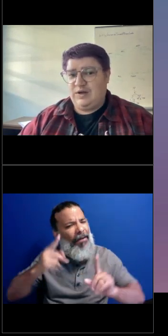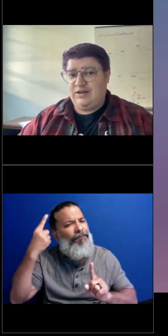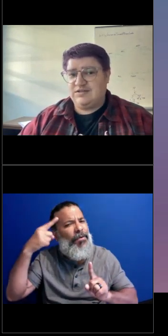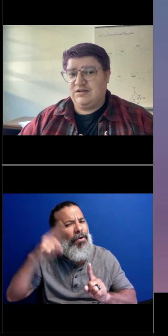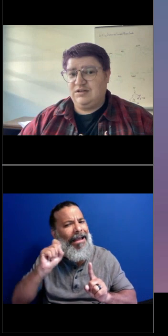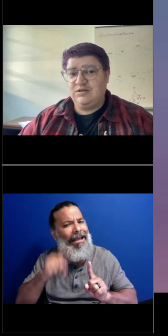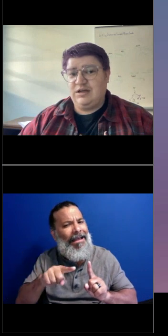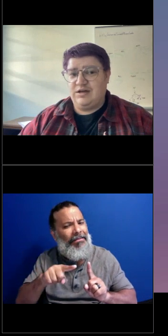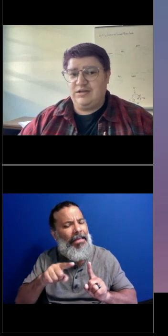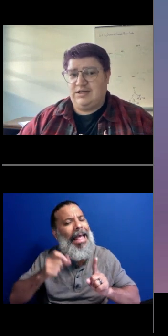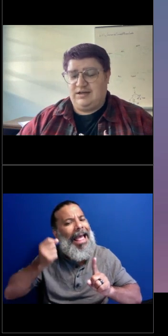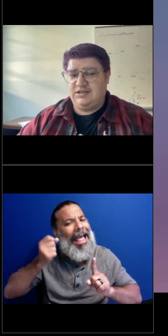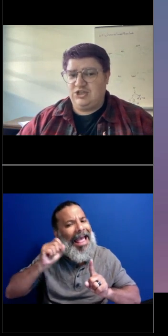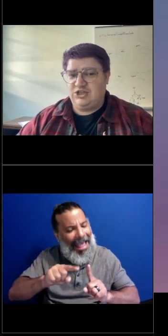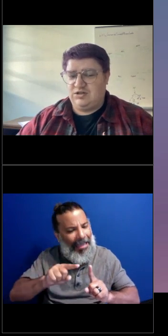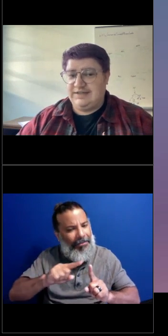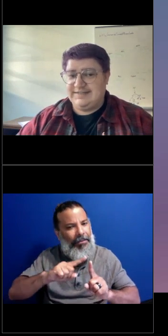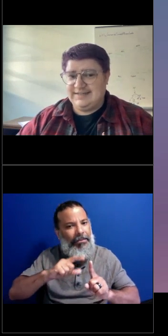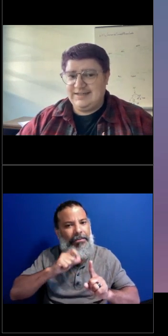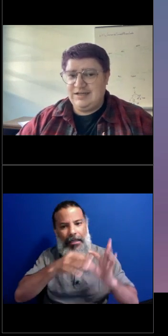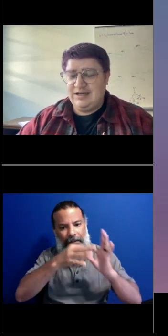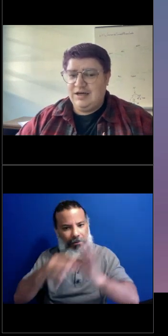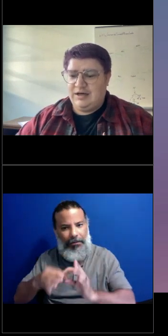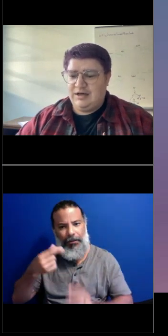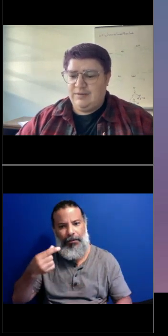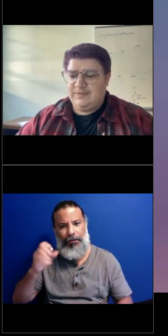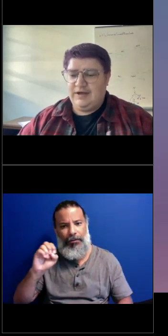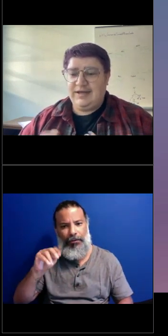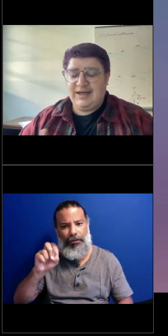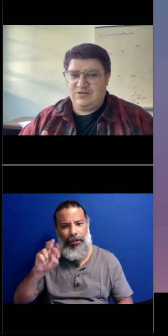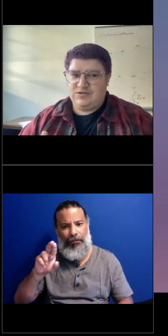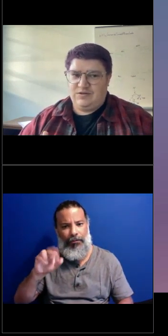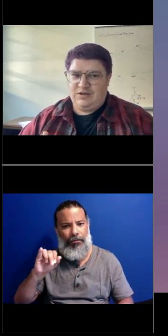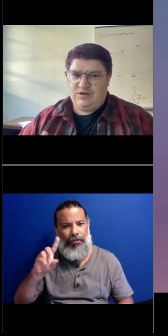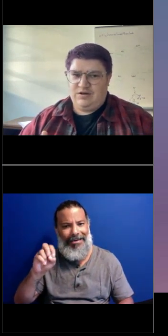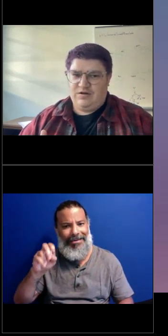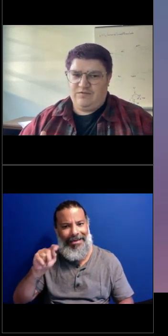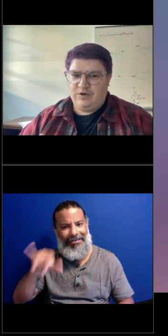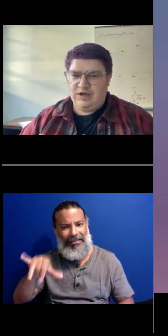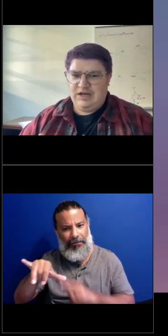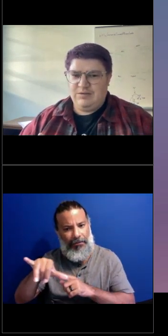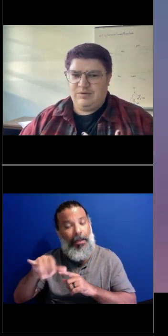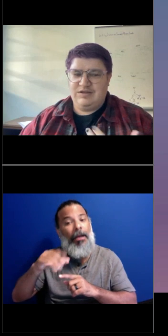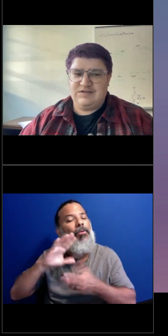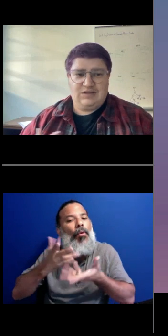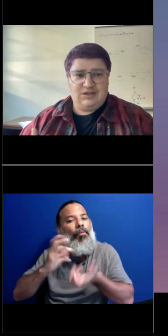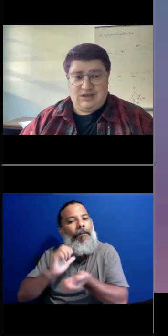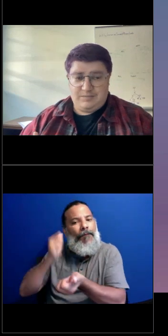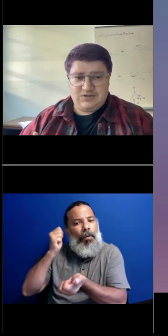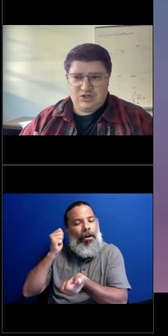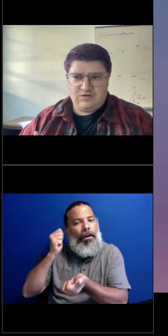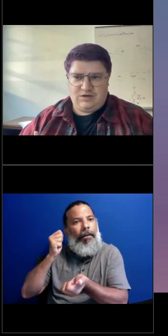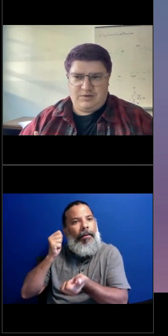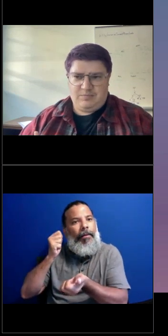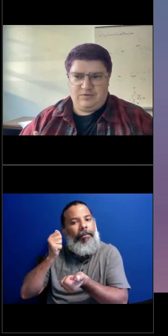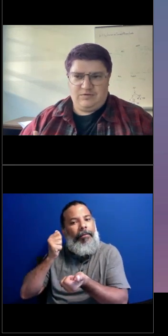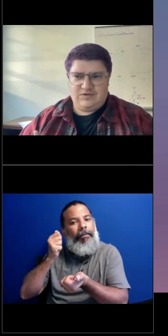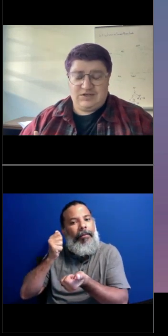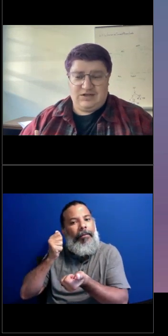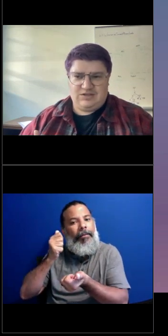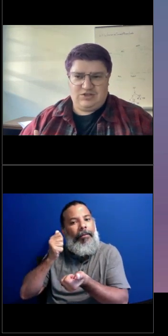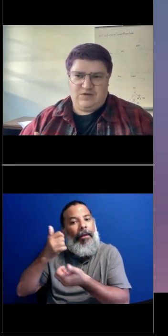ask in a way that's clearly unconnected to gender identity, again, so that you can avoid implicitly misgendering